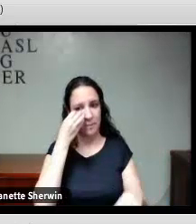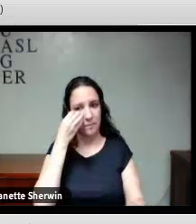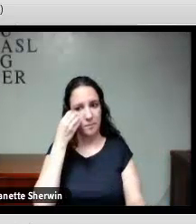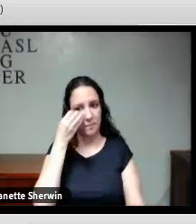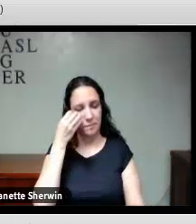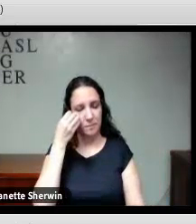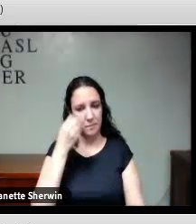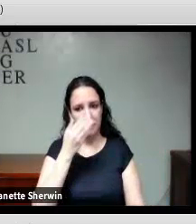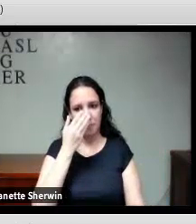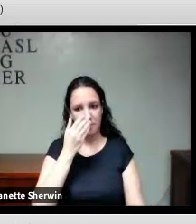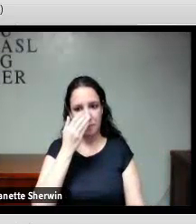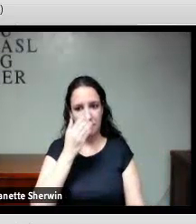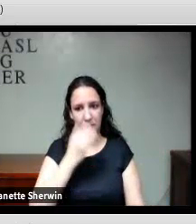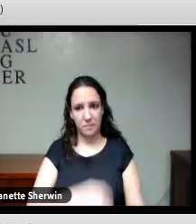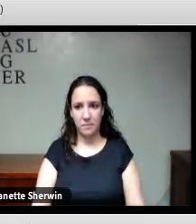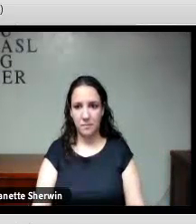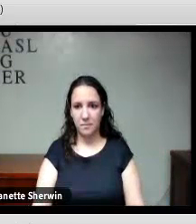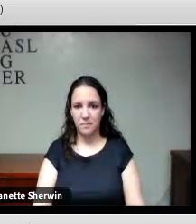Maybe